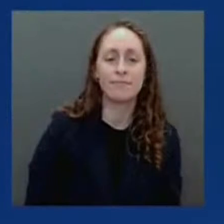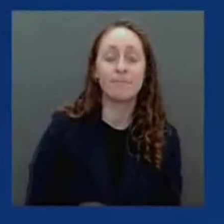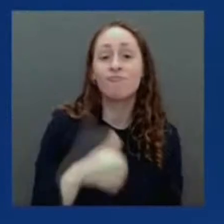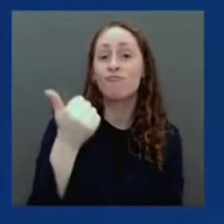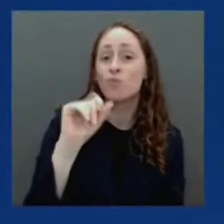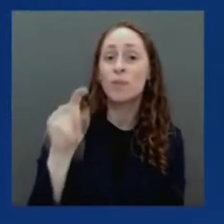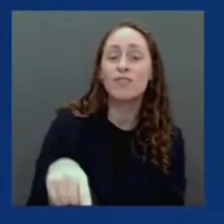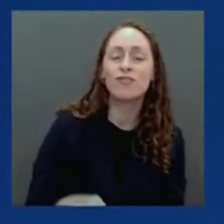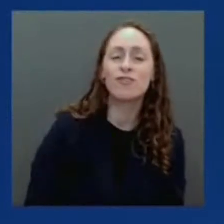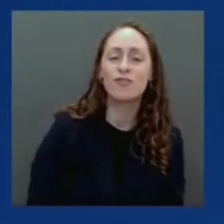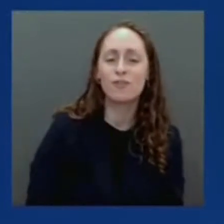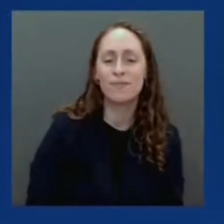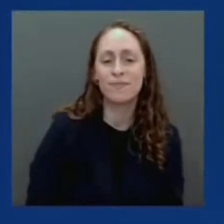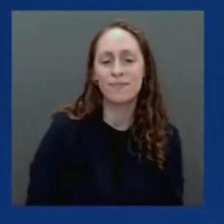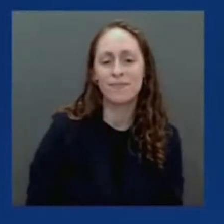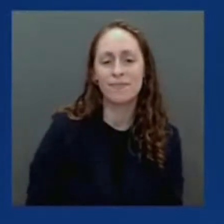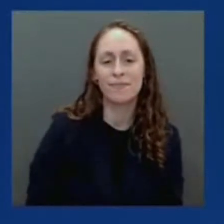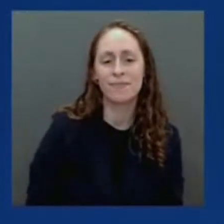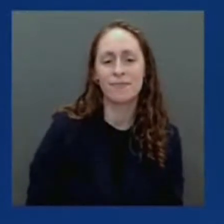Go to Zeke at the AP.